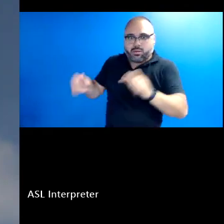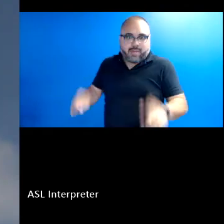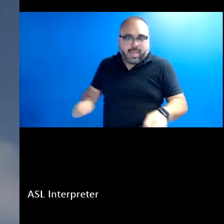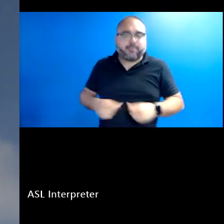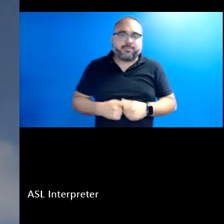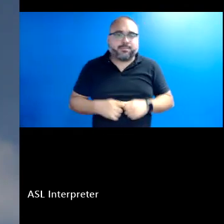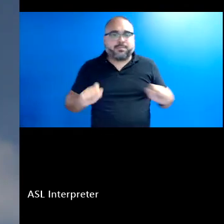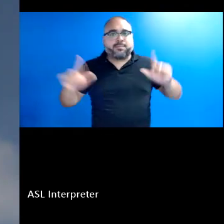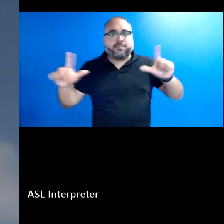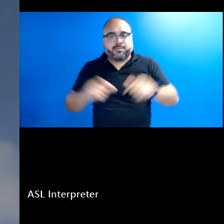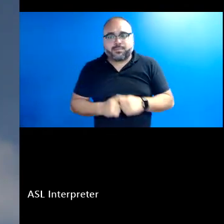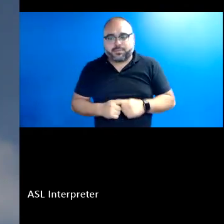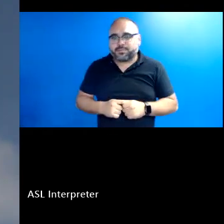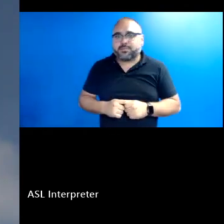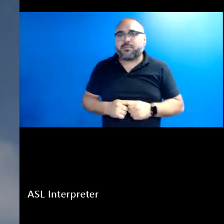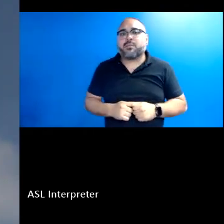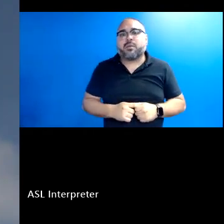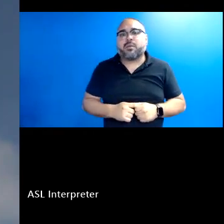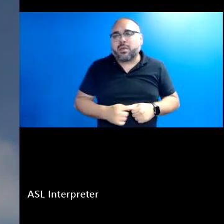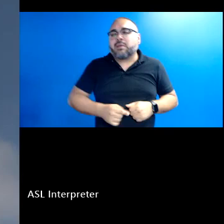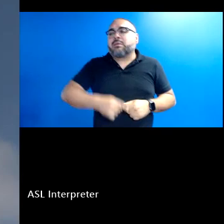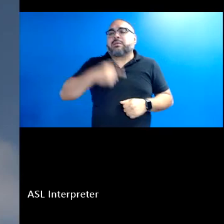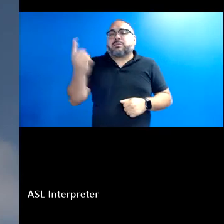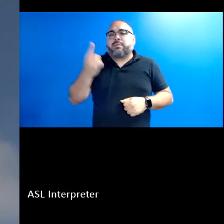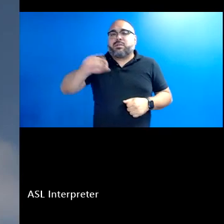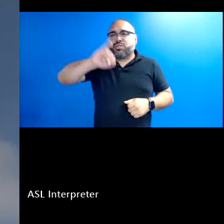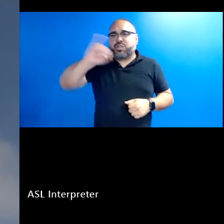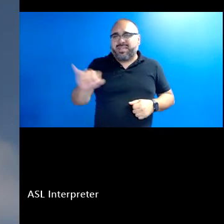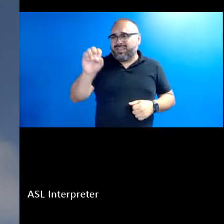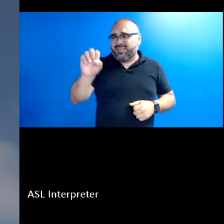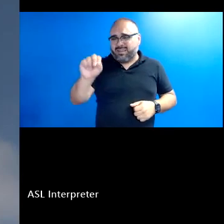I want to pick up on something Jendi mentioned. She mentioned our QRF